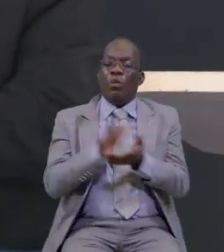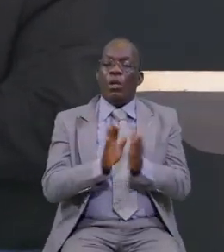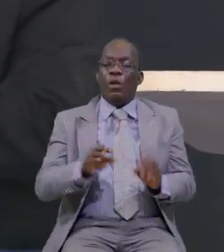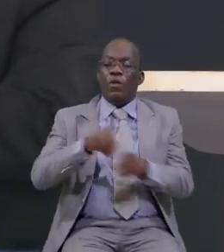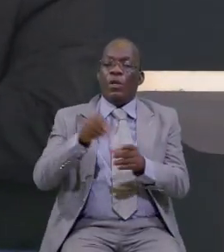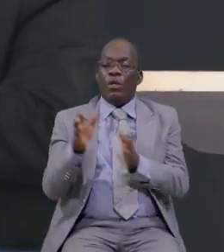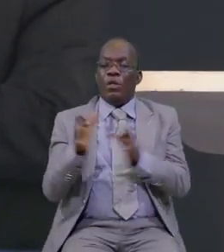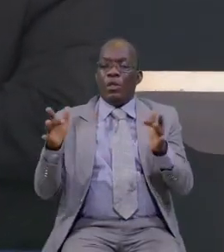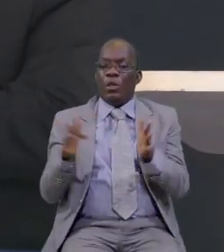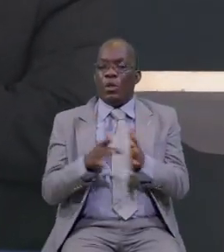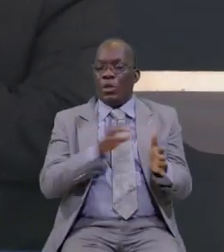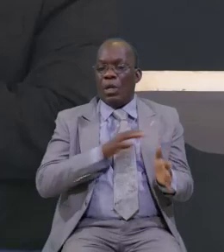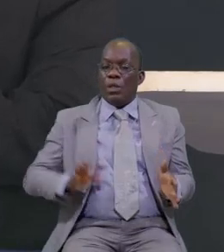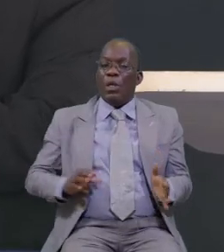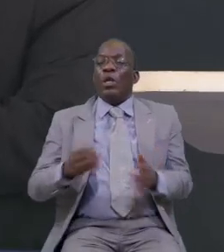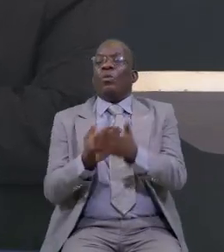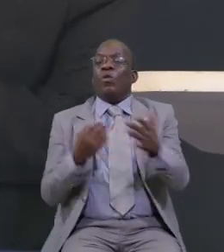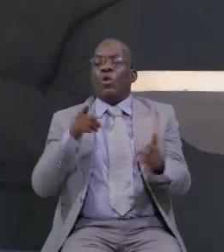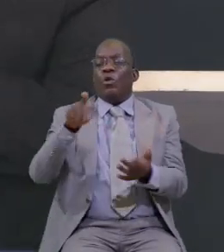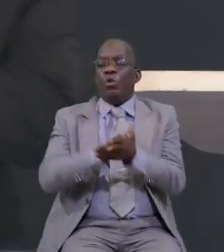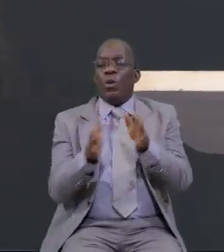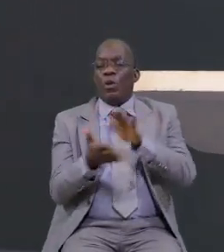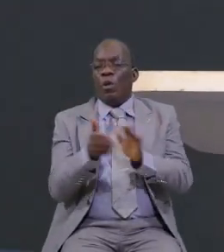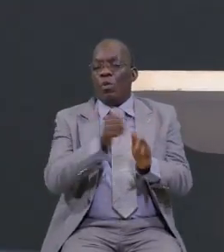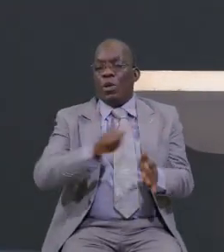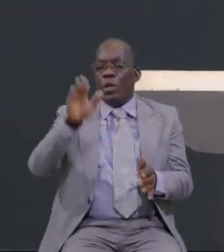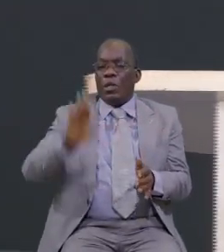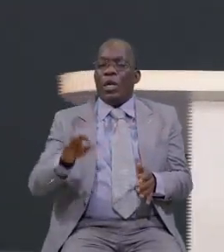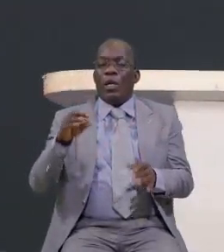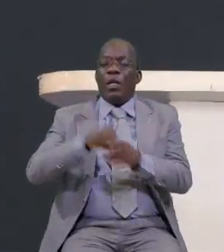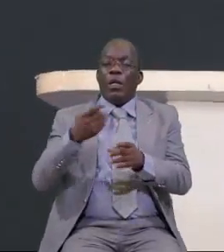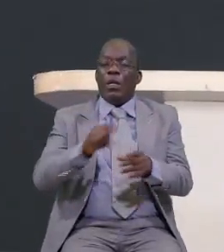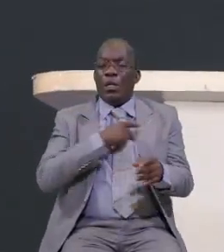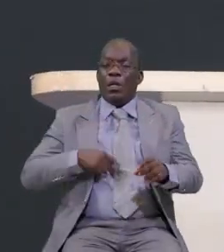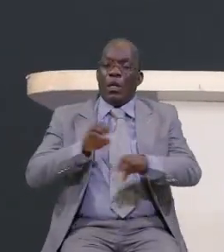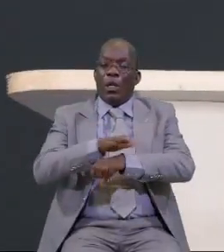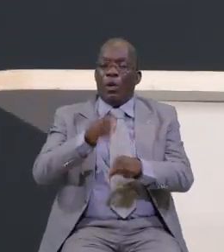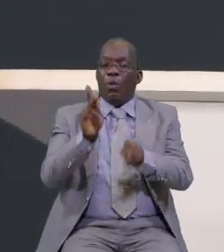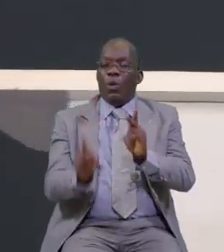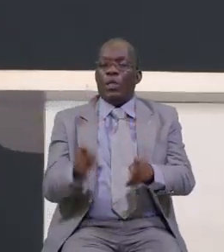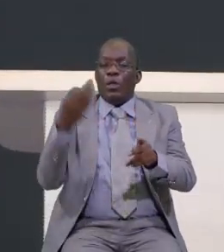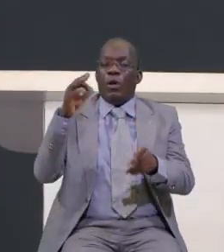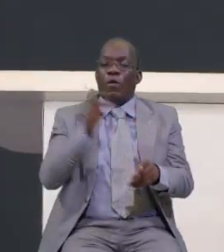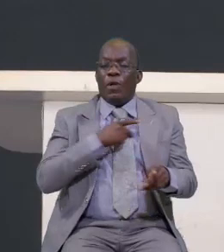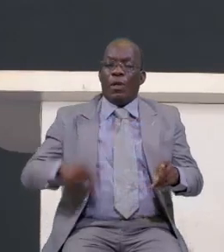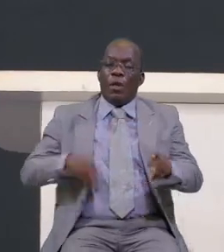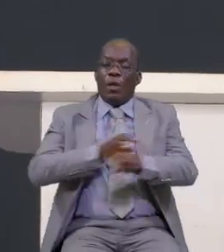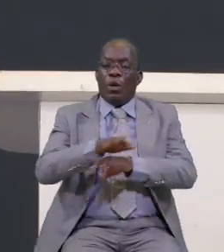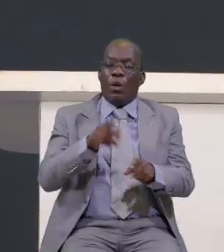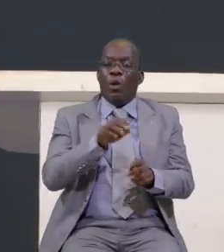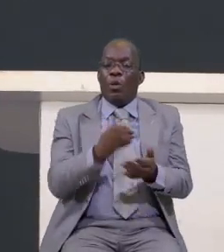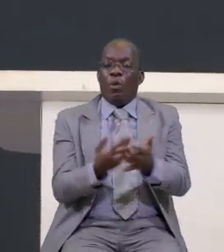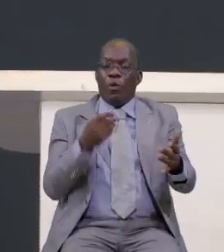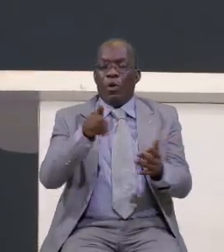a child in the kingdom. A citizen of the kingdom, before you can become a person that even